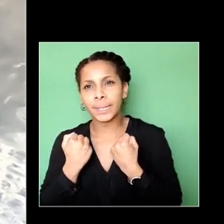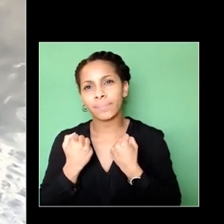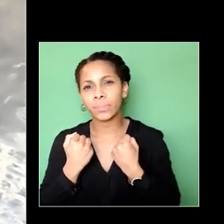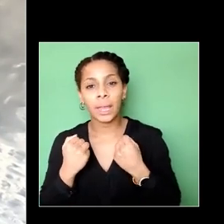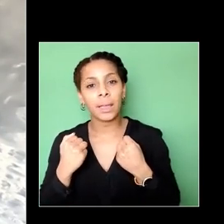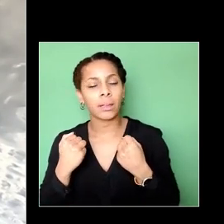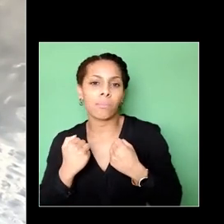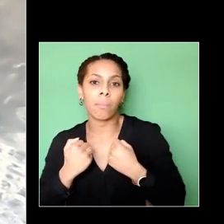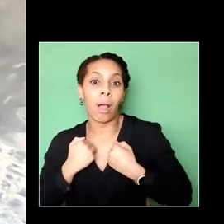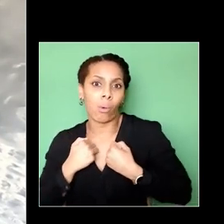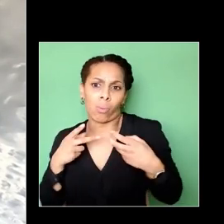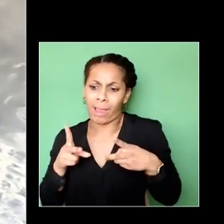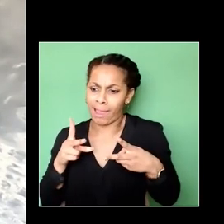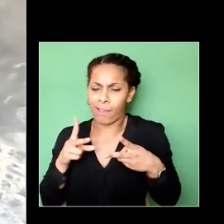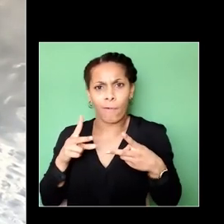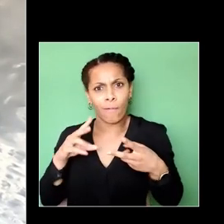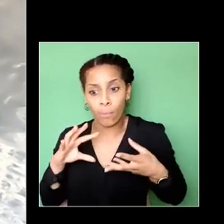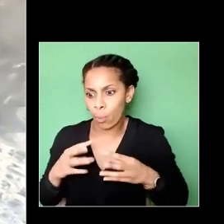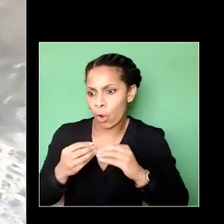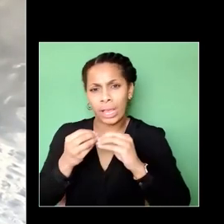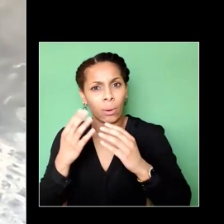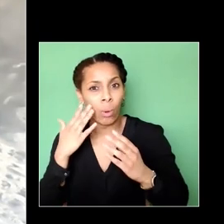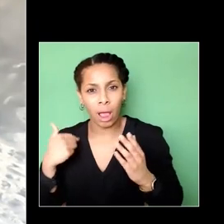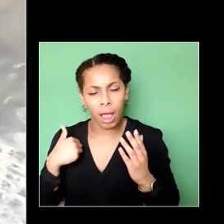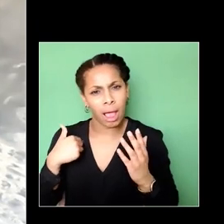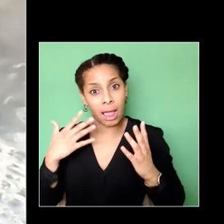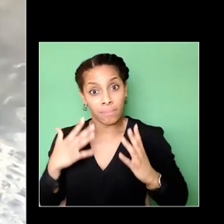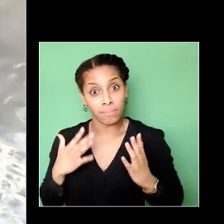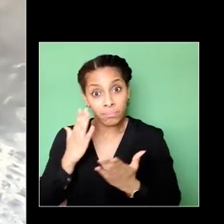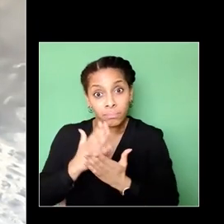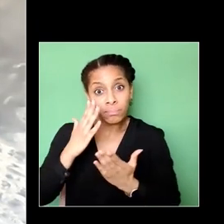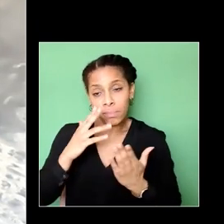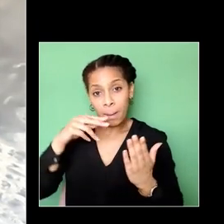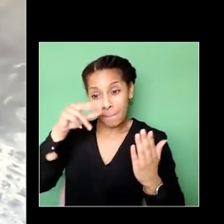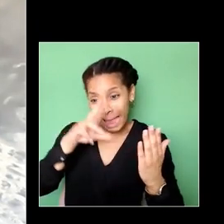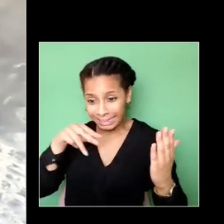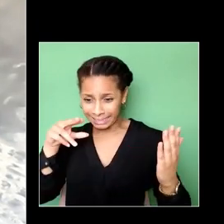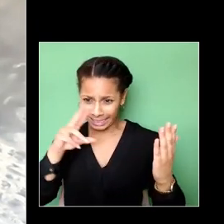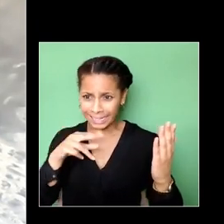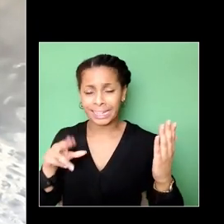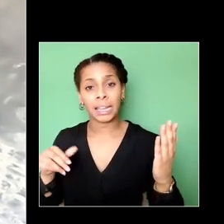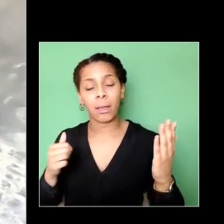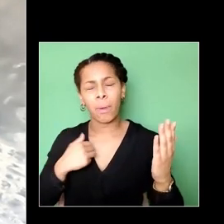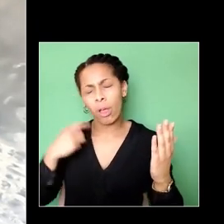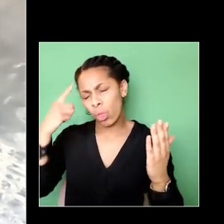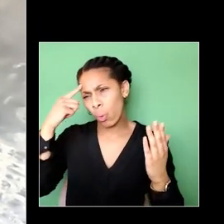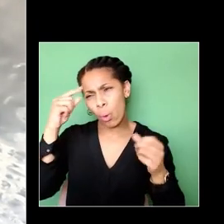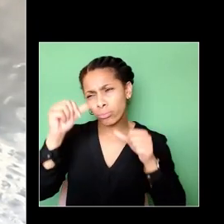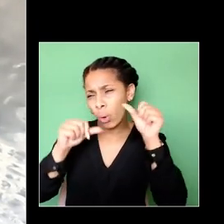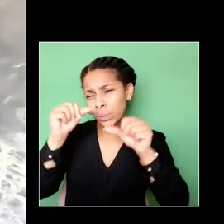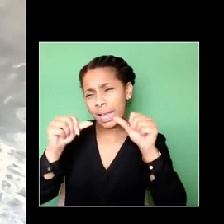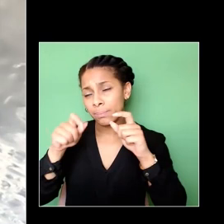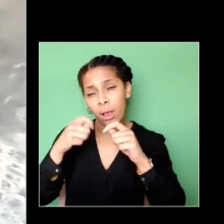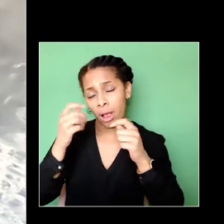of working, literally, physically painting, my thought processes have more in common with